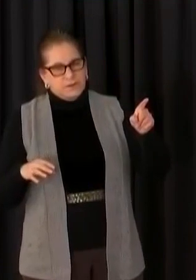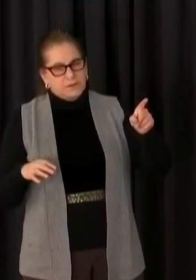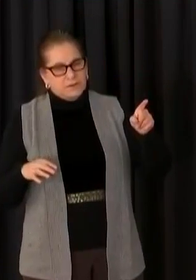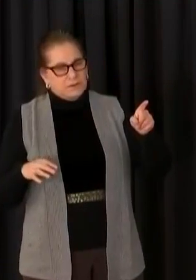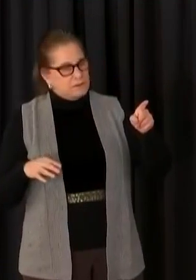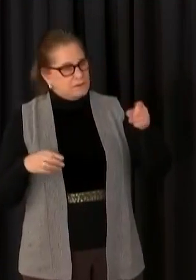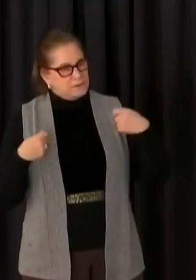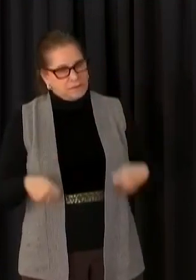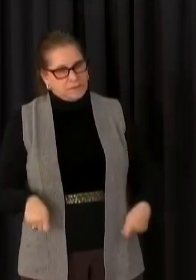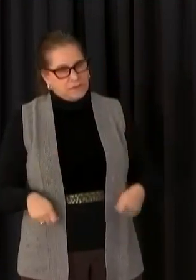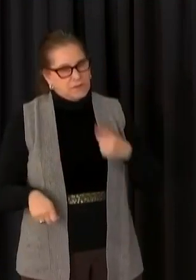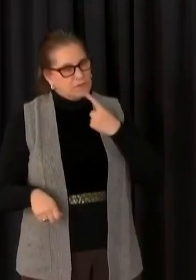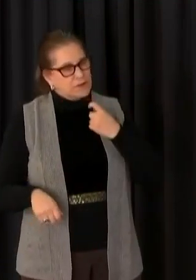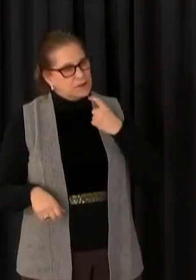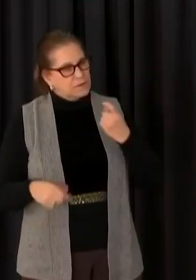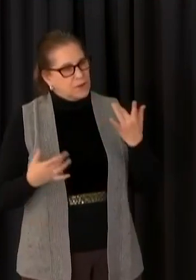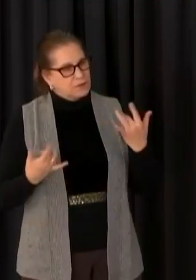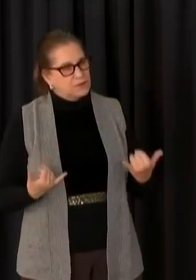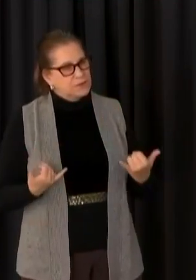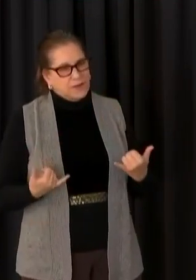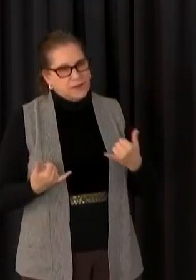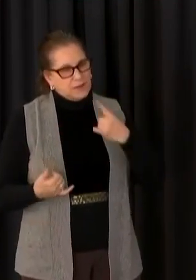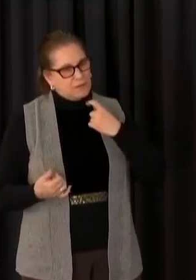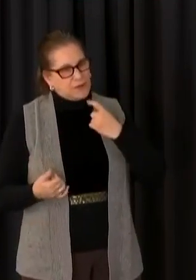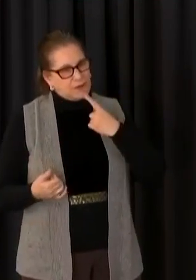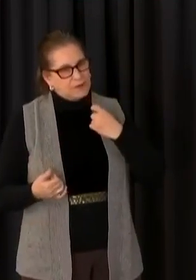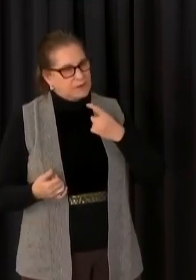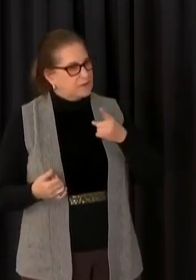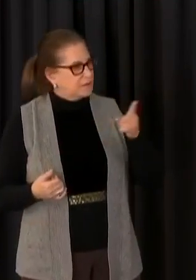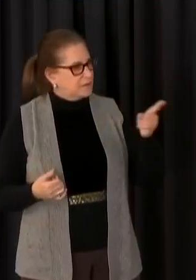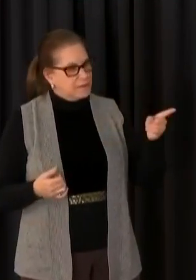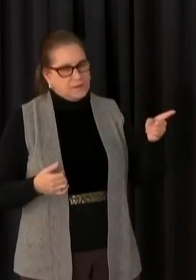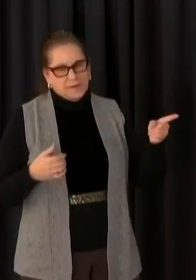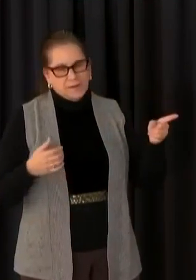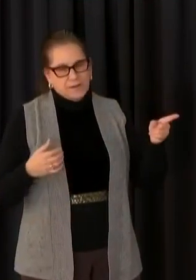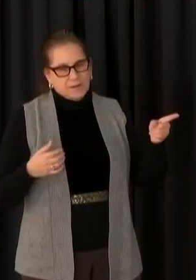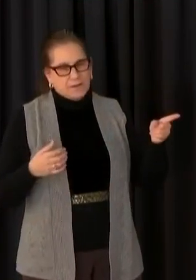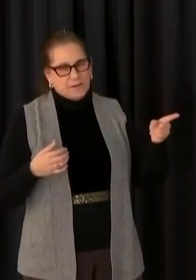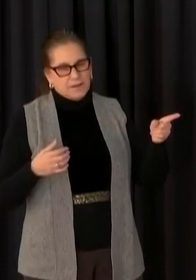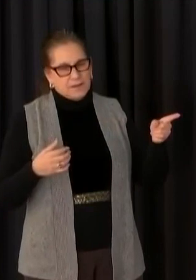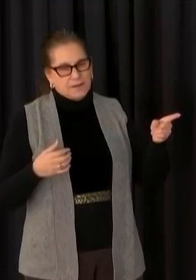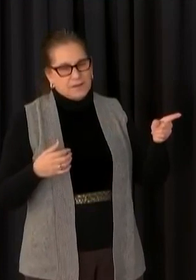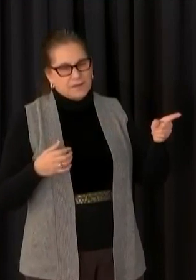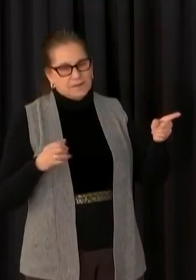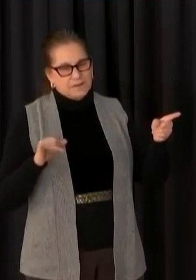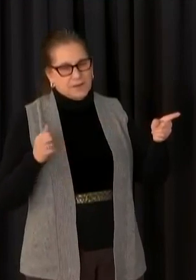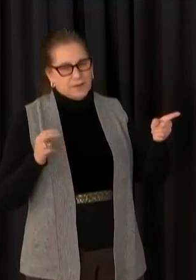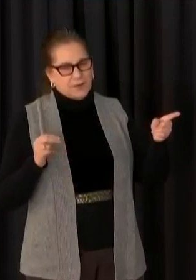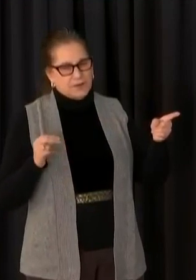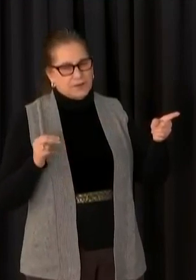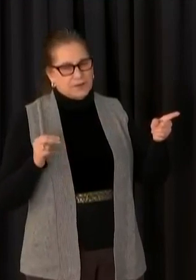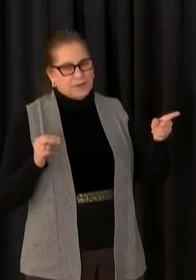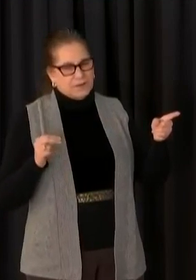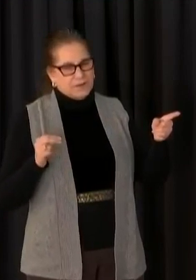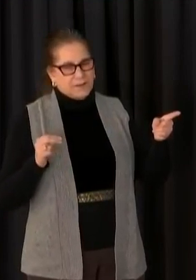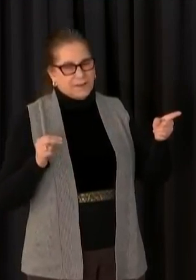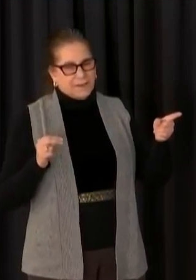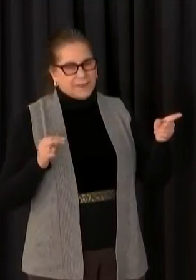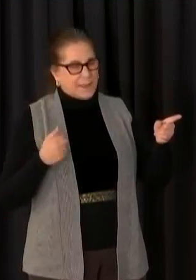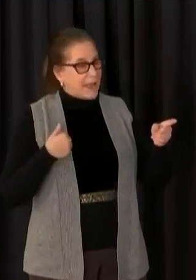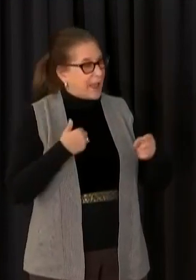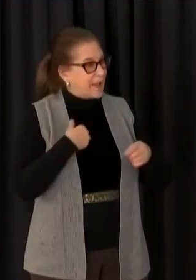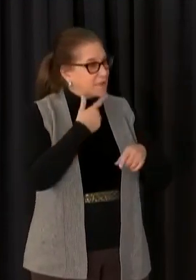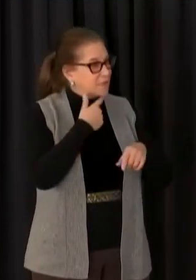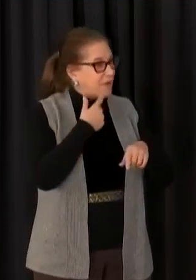day. My question is to Chief Conte. On January the 21st,